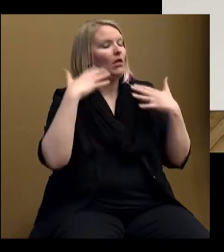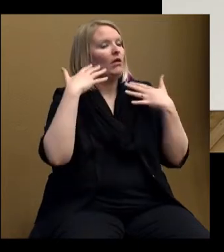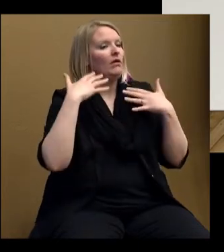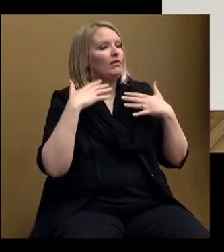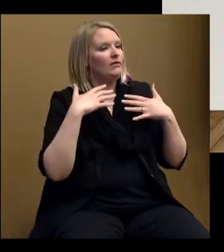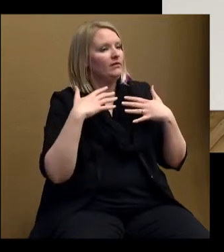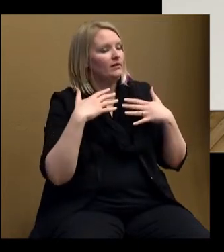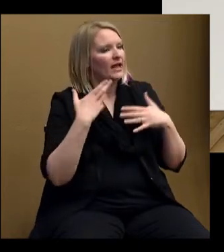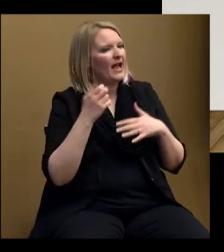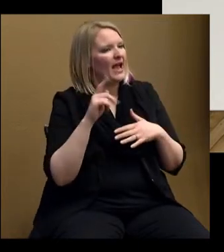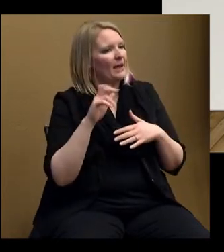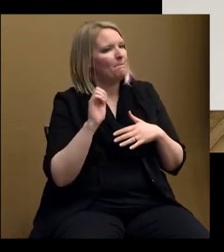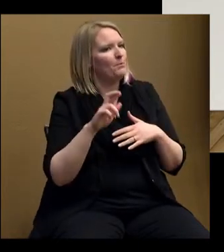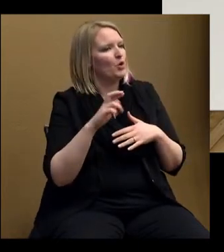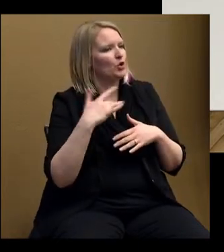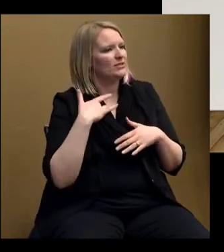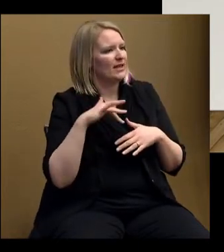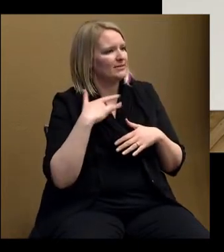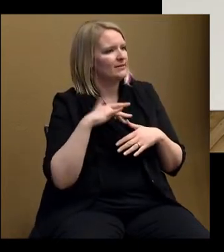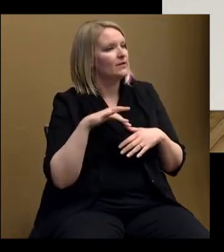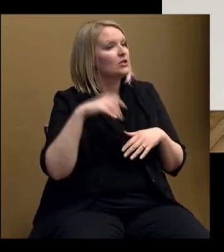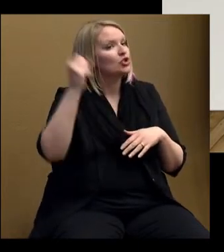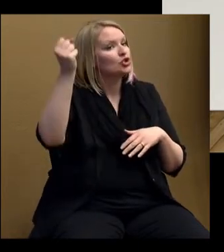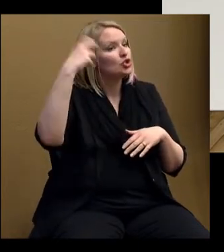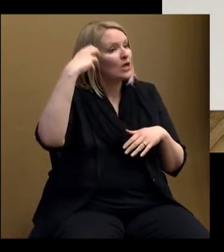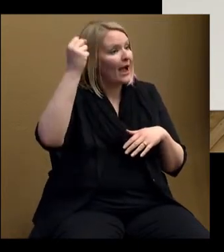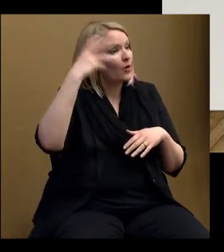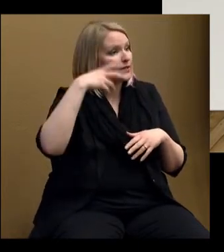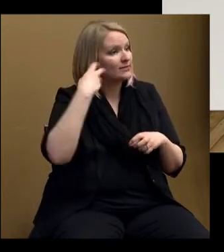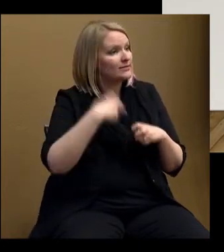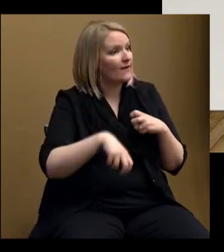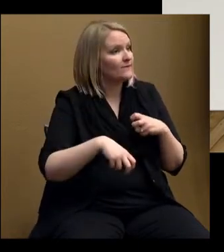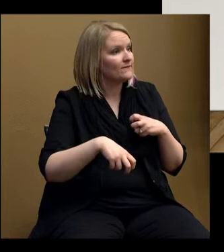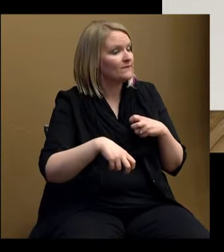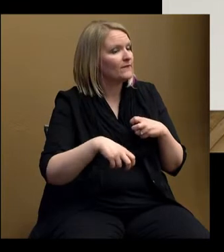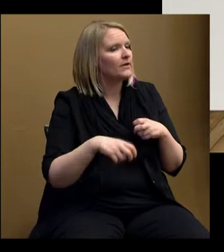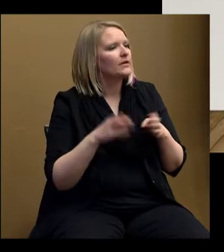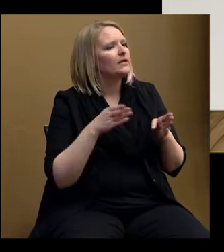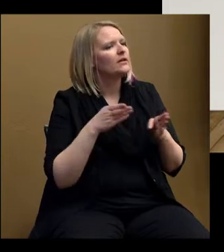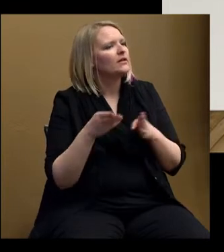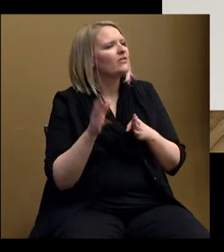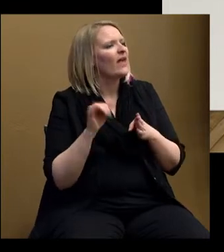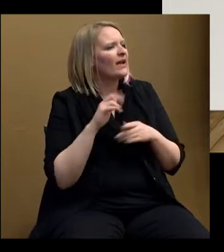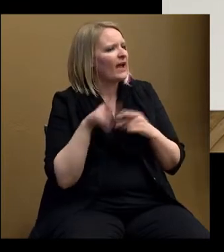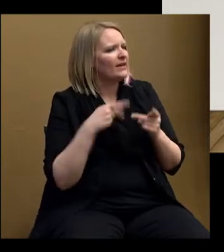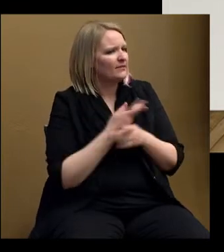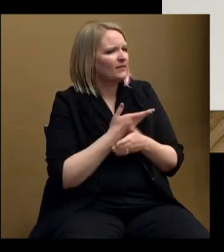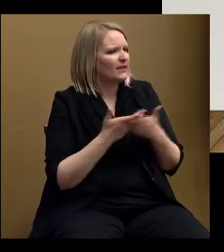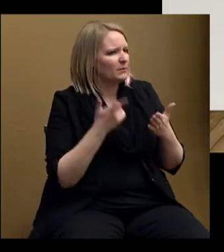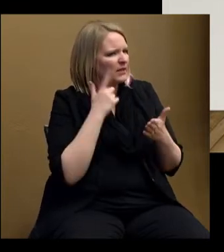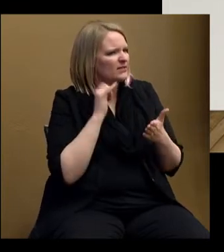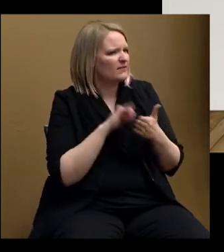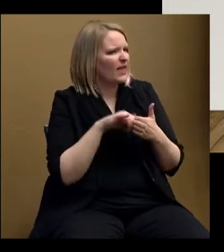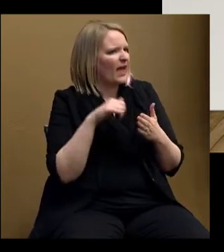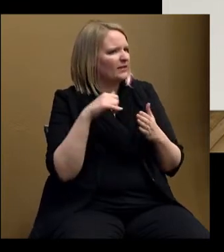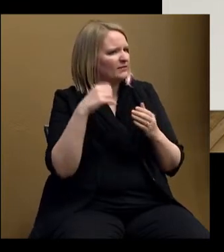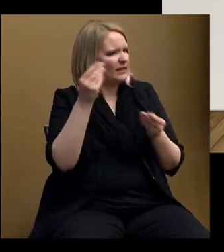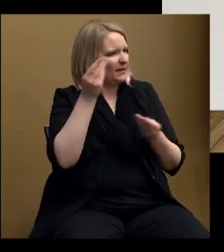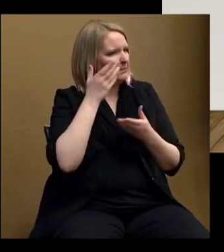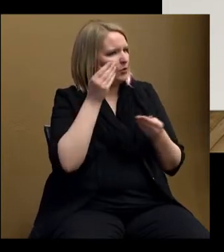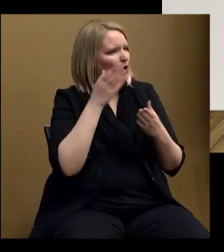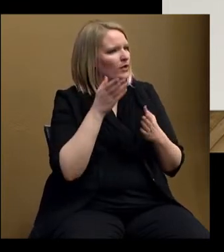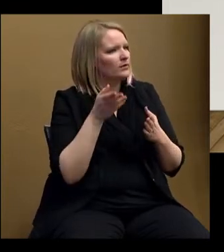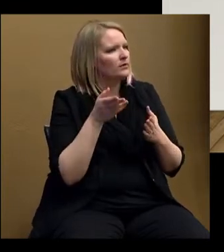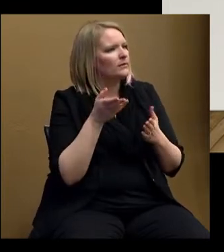auditory hypersensitivity. Showering can be difficult. Different things like that because of that input. And